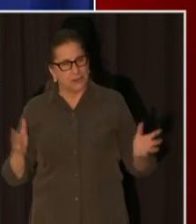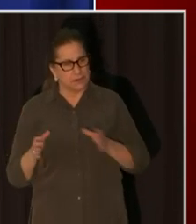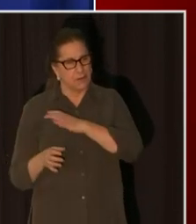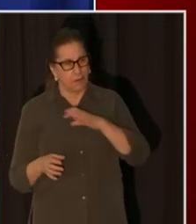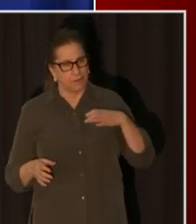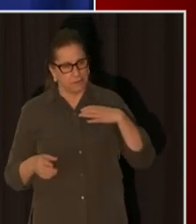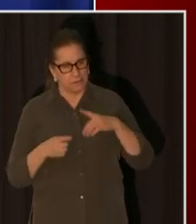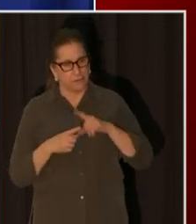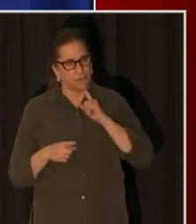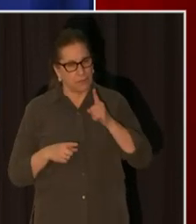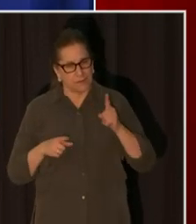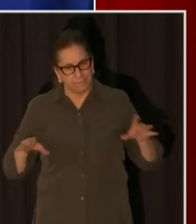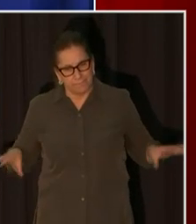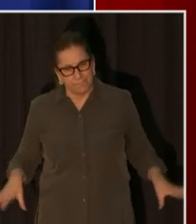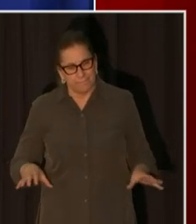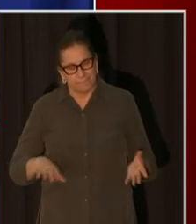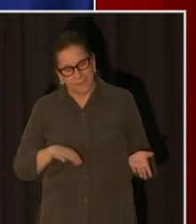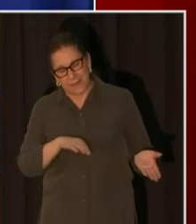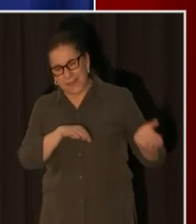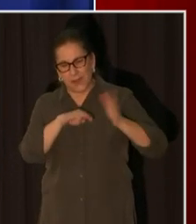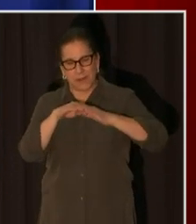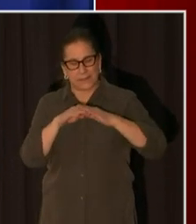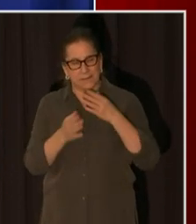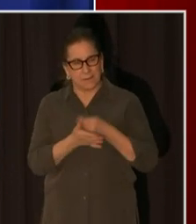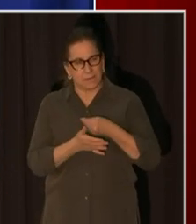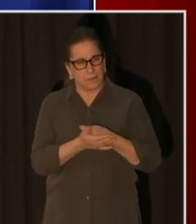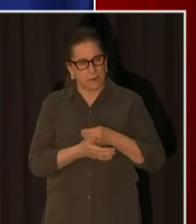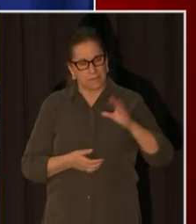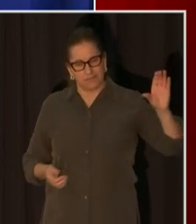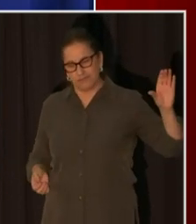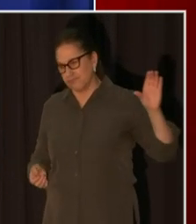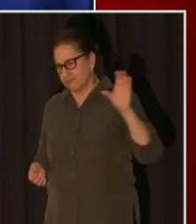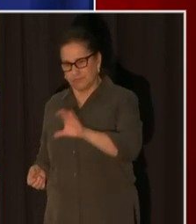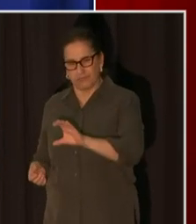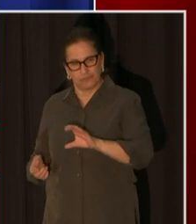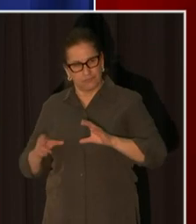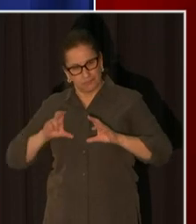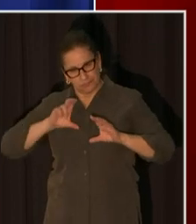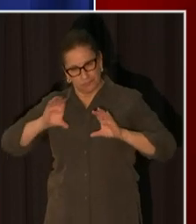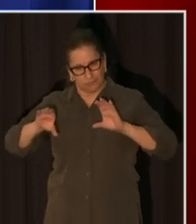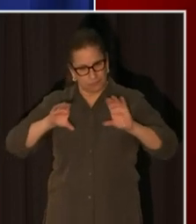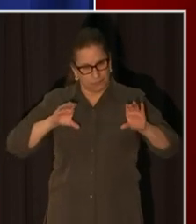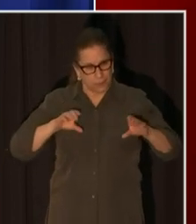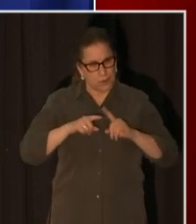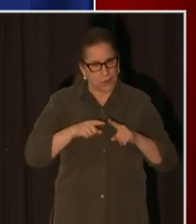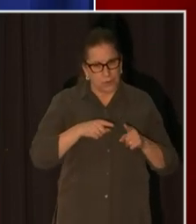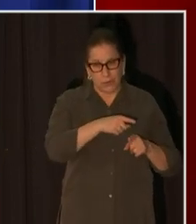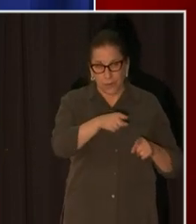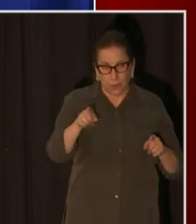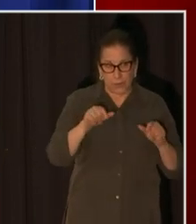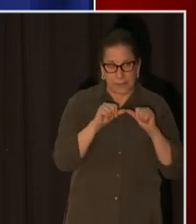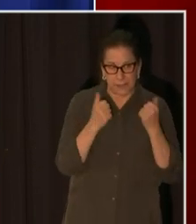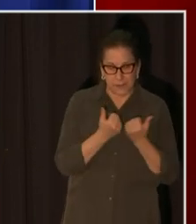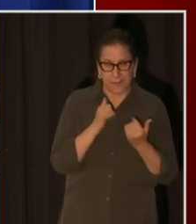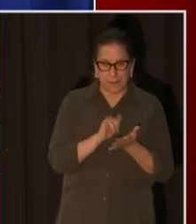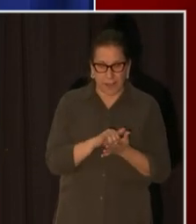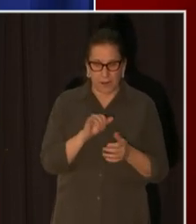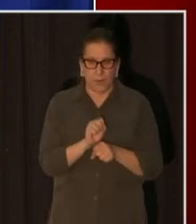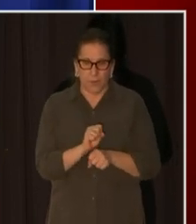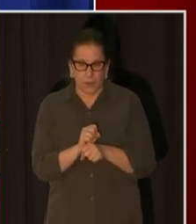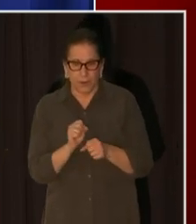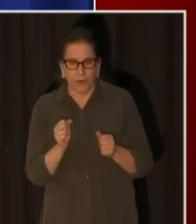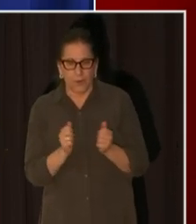together. Well, I appreciate that. And the reason we host these teletown halls is to make sure that people know that we're here and that we're working on their issues,